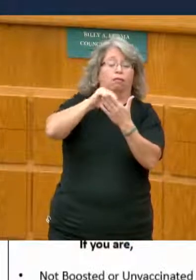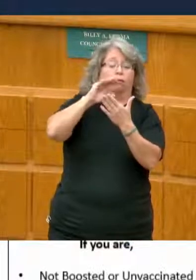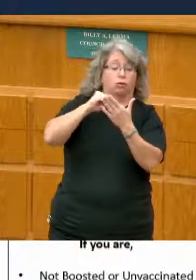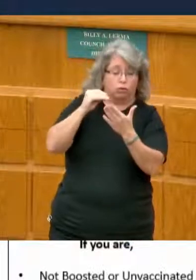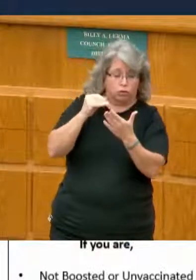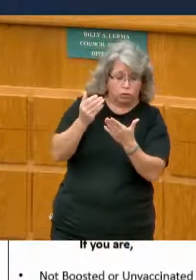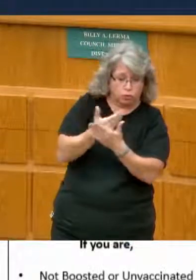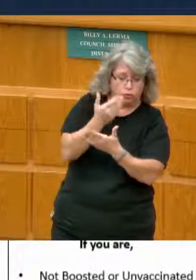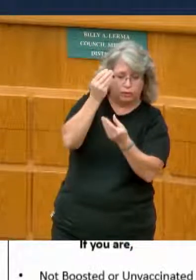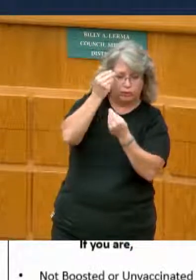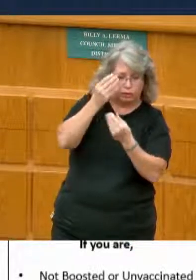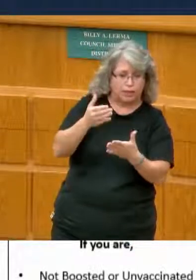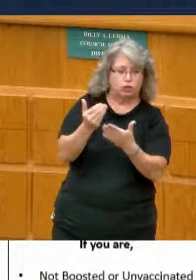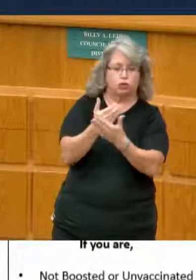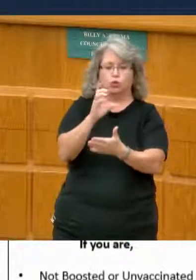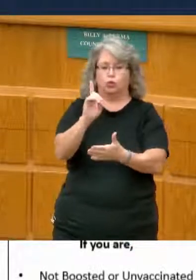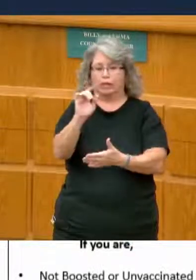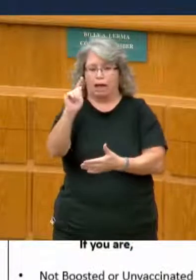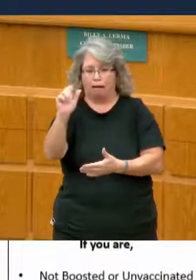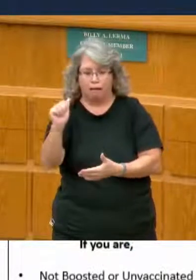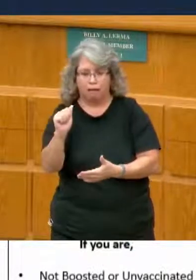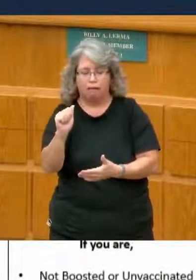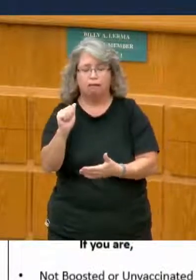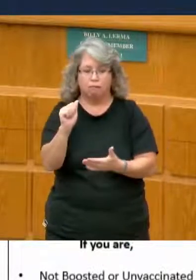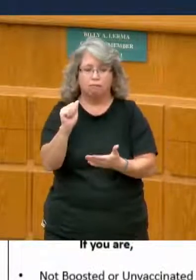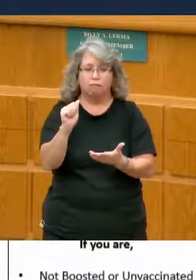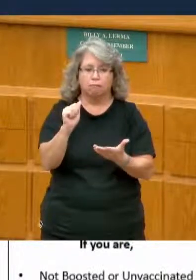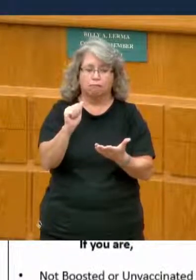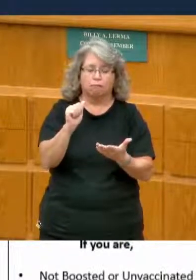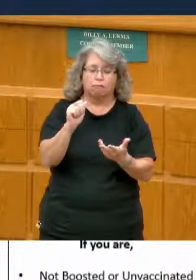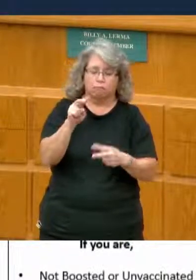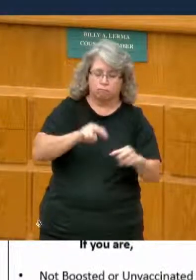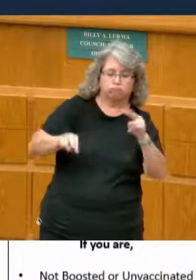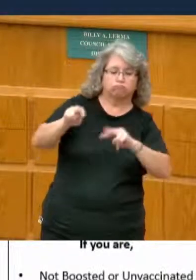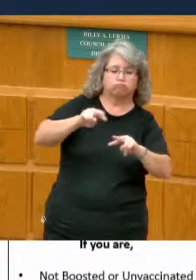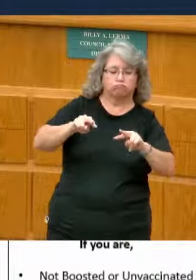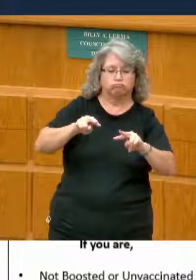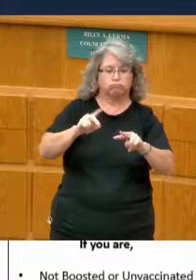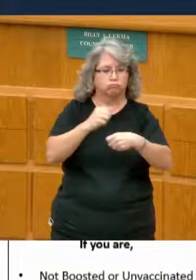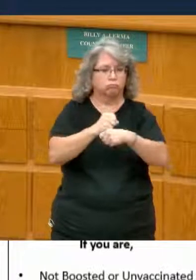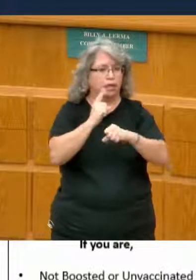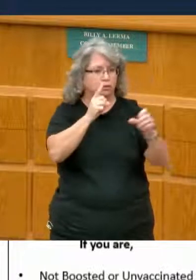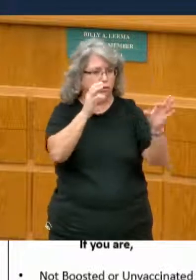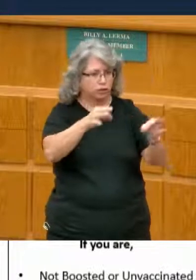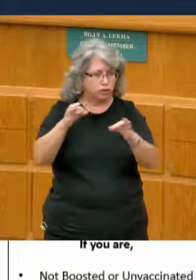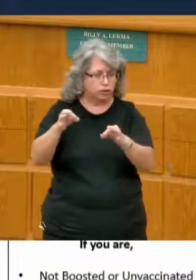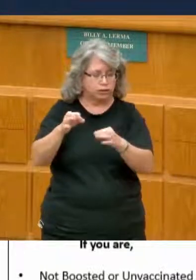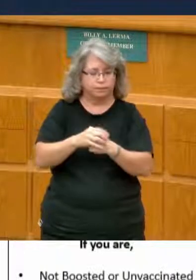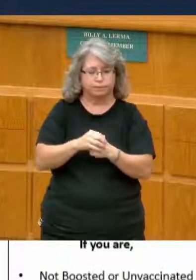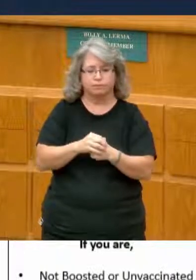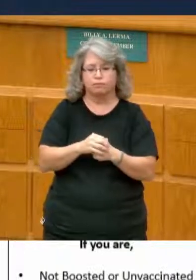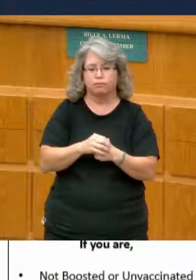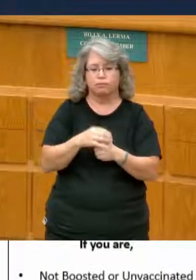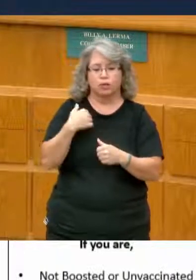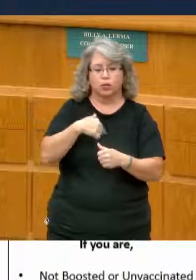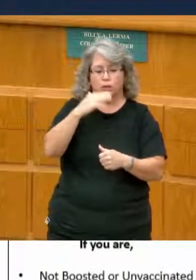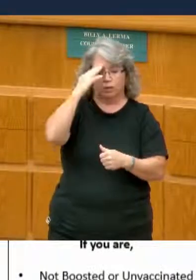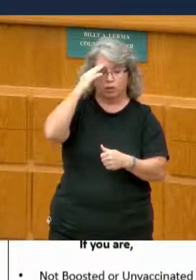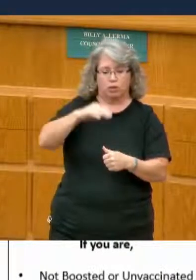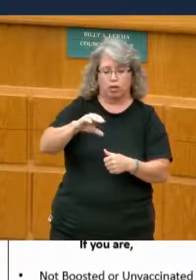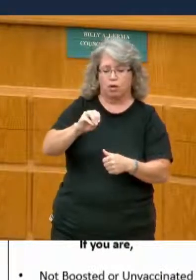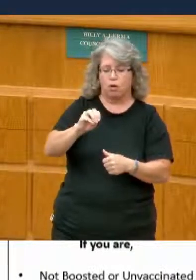new data that they can actually take from and they can make these decisions. And we know because Omicron is